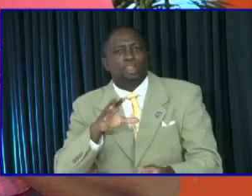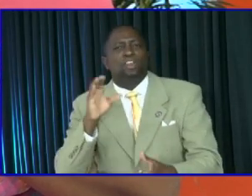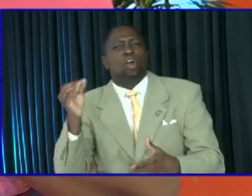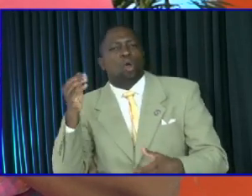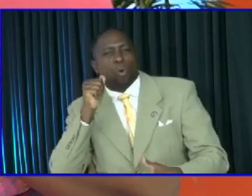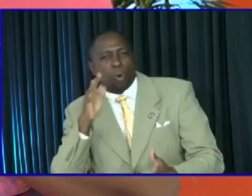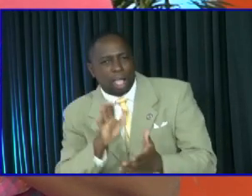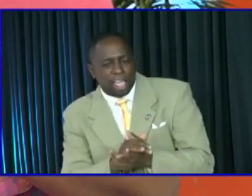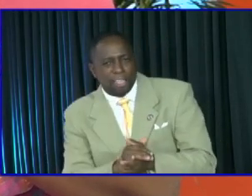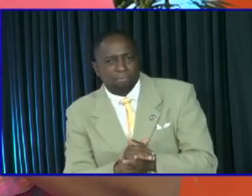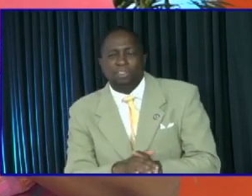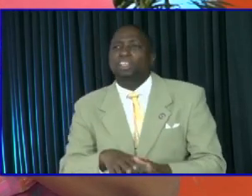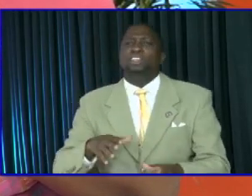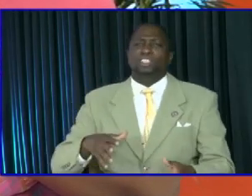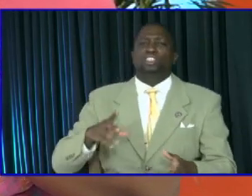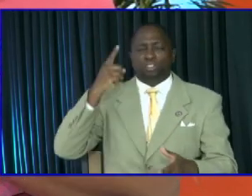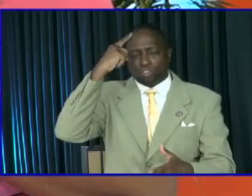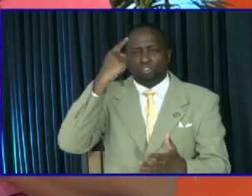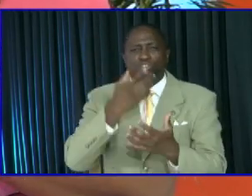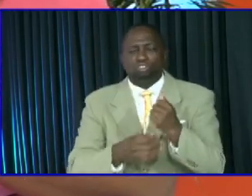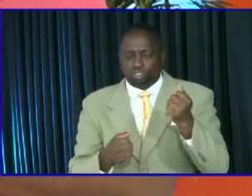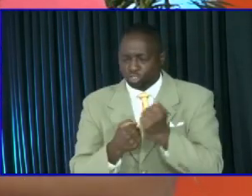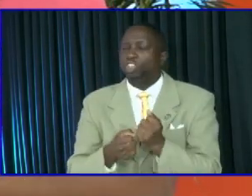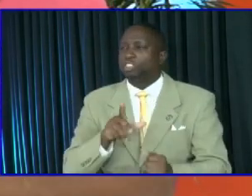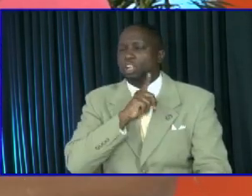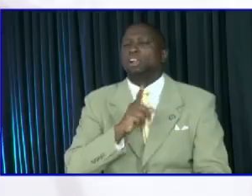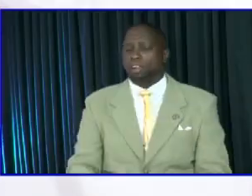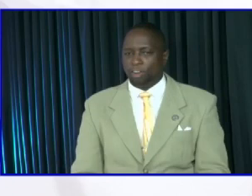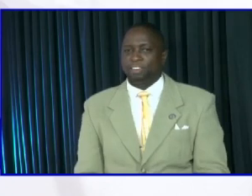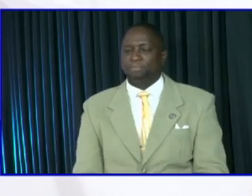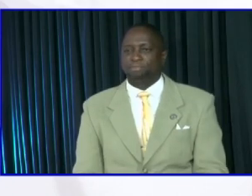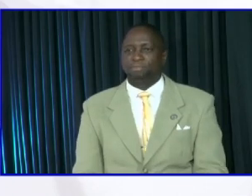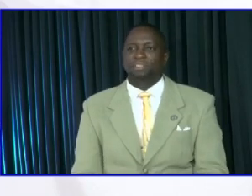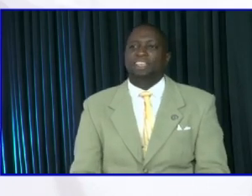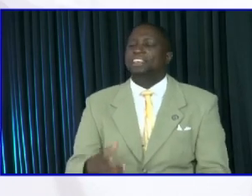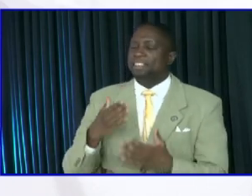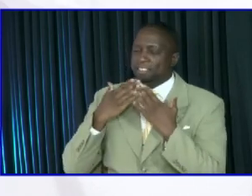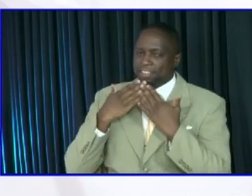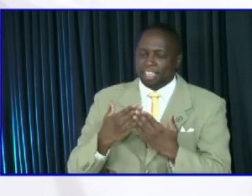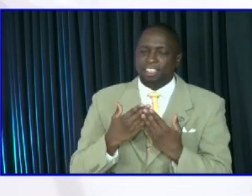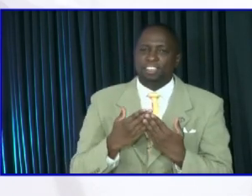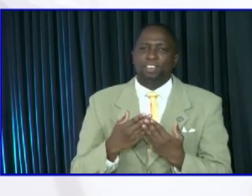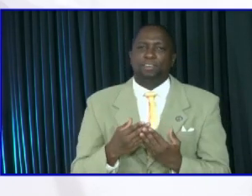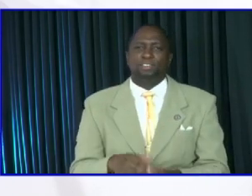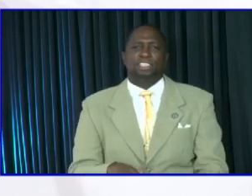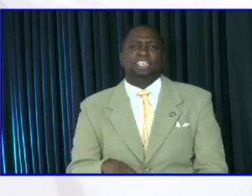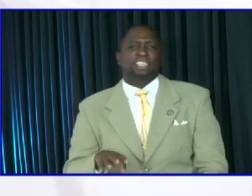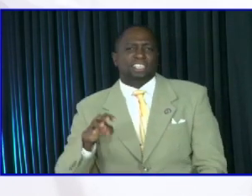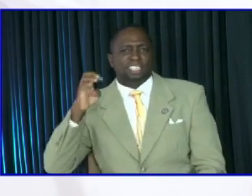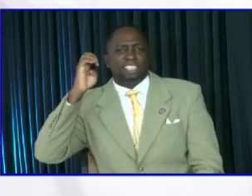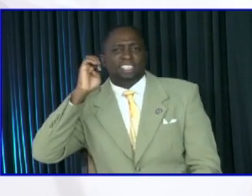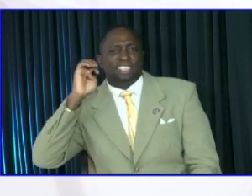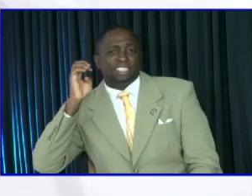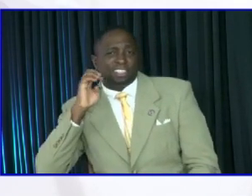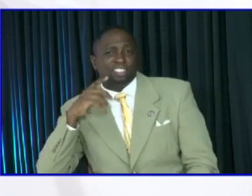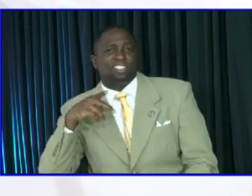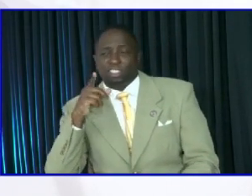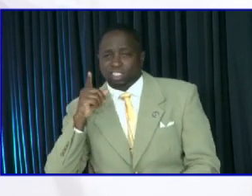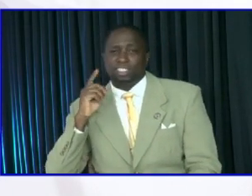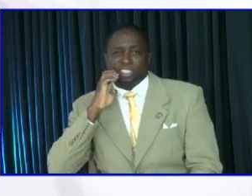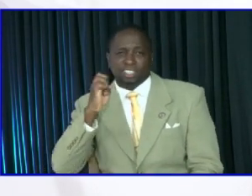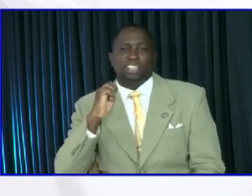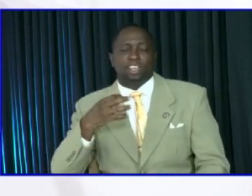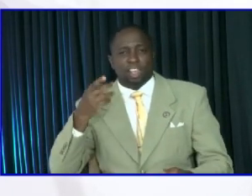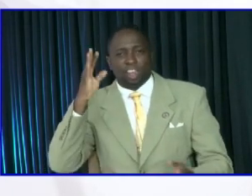down a wrong path. Amen. Thank you so very much, Patricia Cunningham Francis. She's now a member of the Seventh-day Adventist Church, specifically